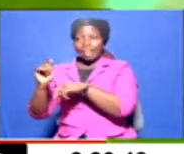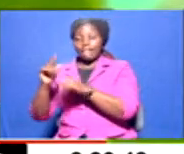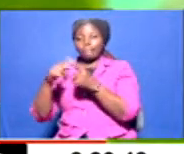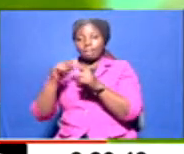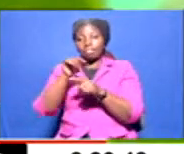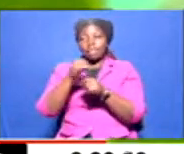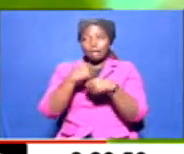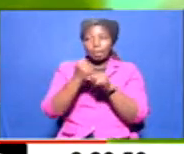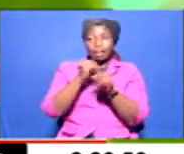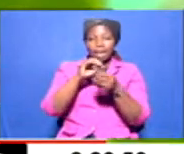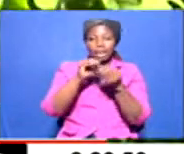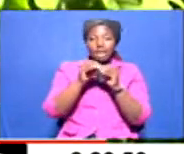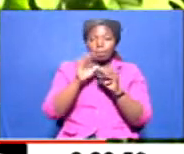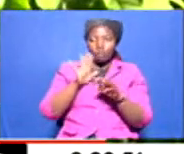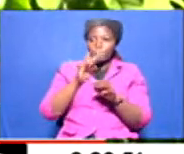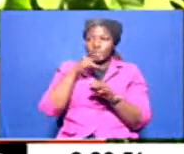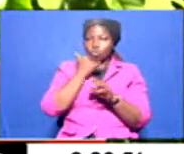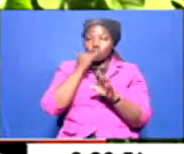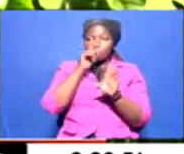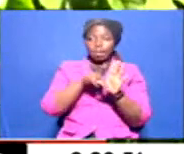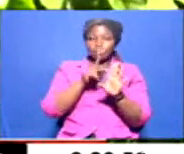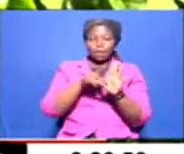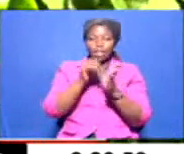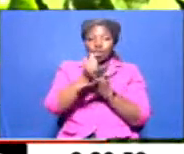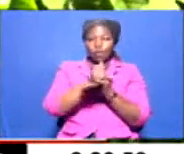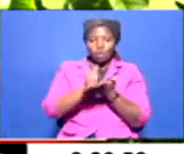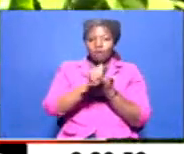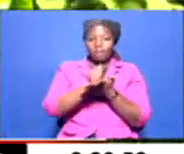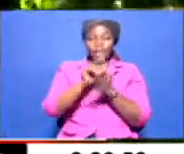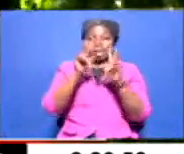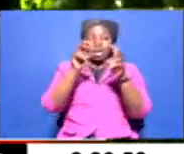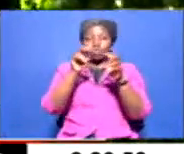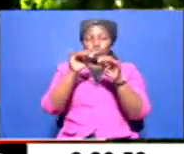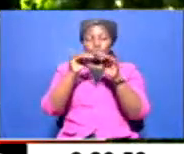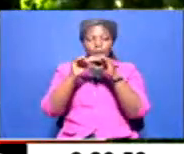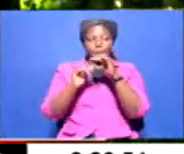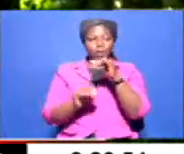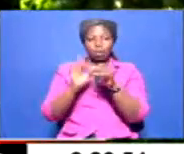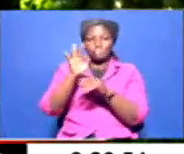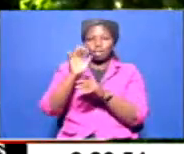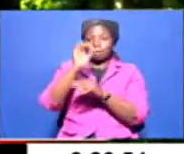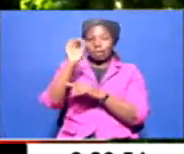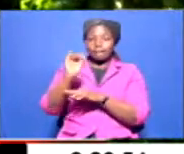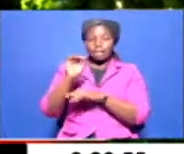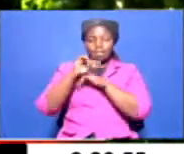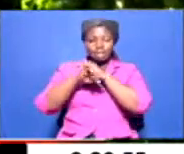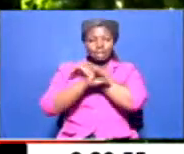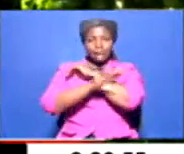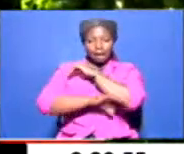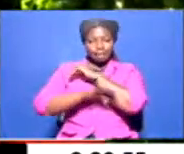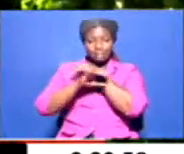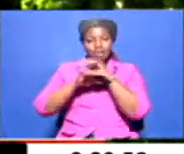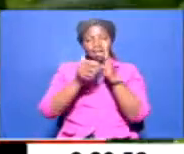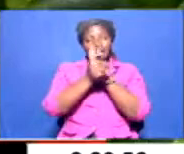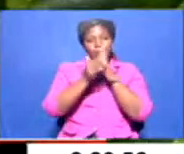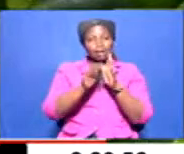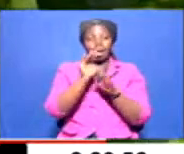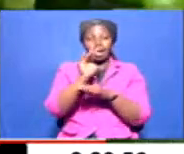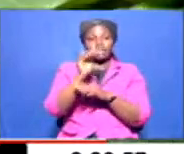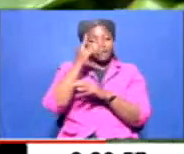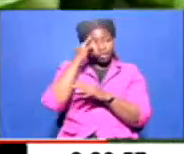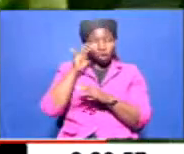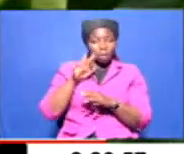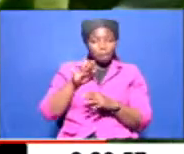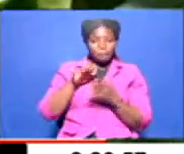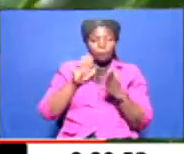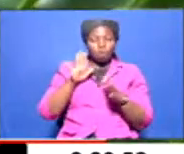women who participate in coffee matters remain below 30% in the country. Experts have been calling on more participation of women in the